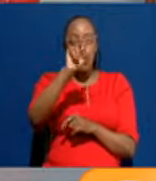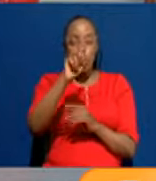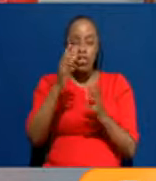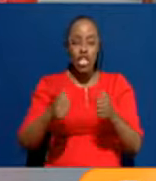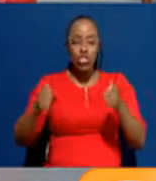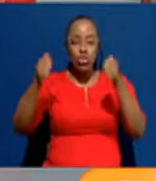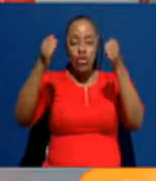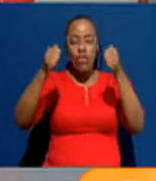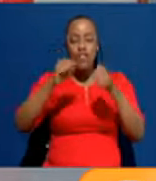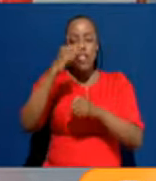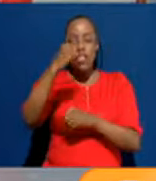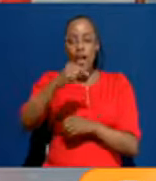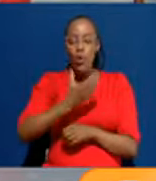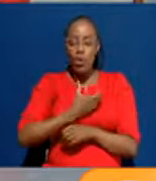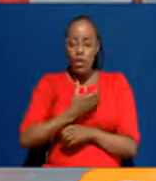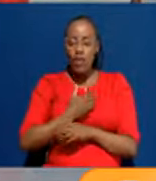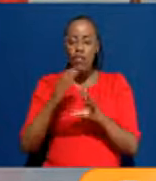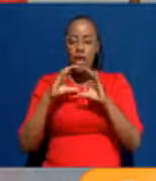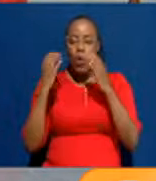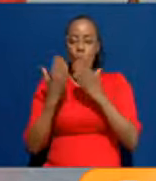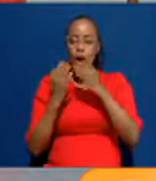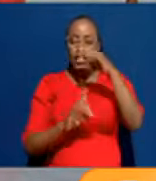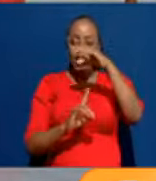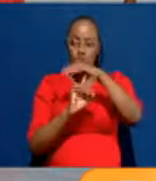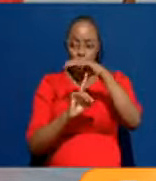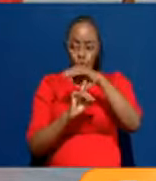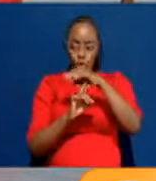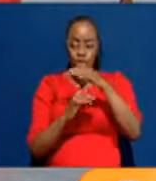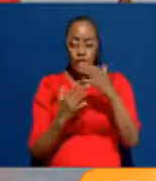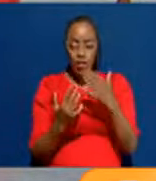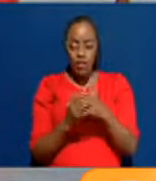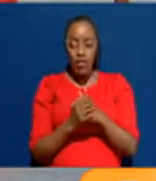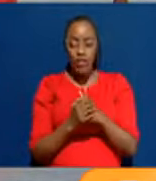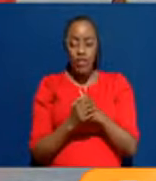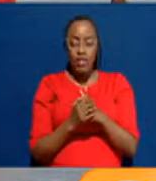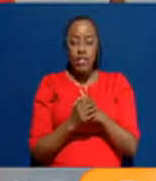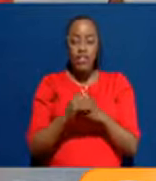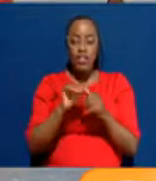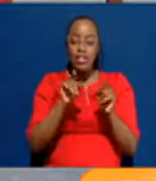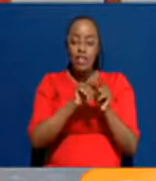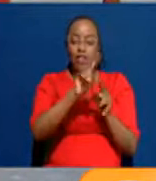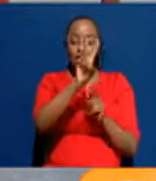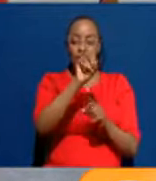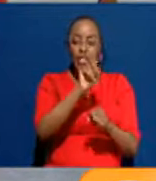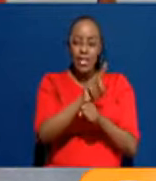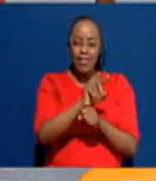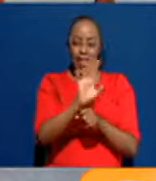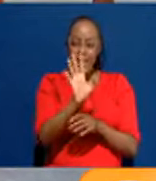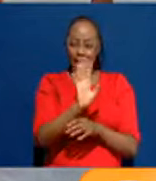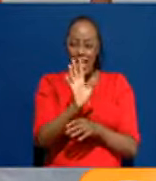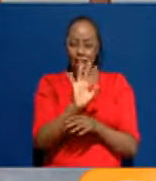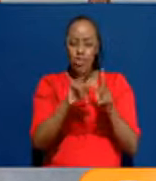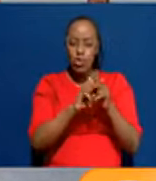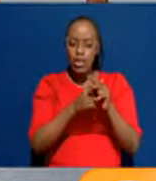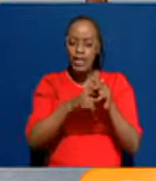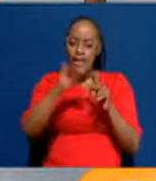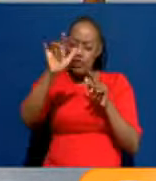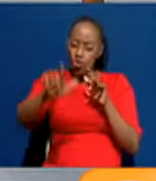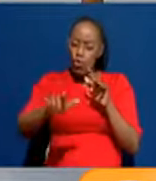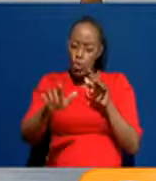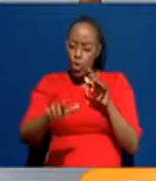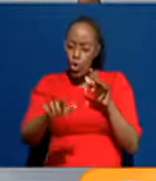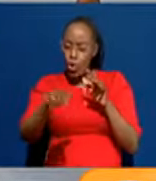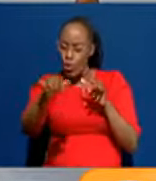gold medals. World championship. Yes. Na wanzia ile ndogo ya 2011. So usianzia 20. Tuanze pale chini. Tuanze